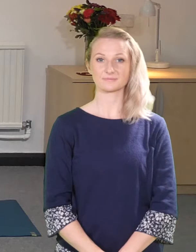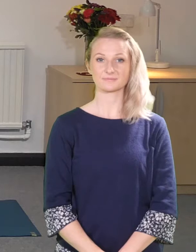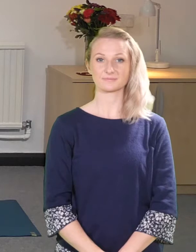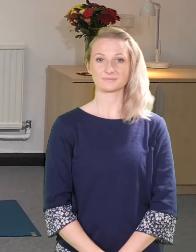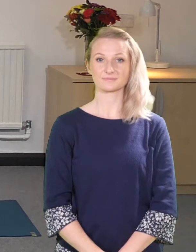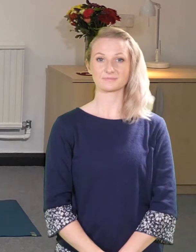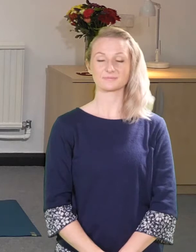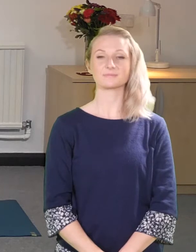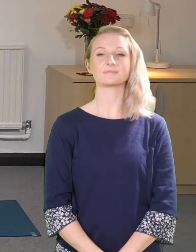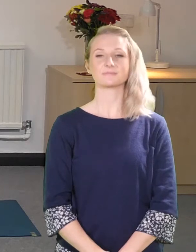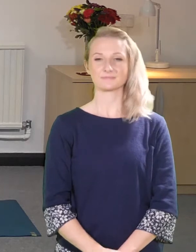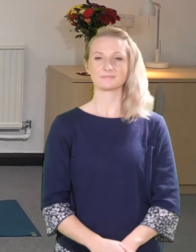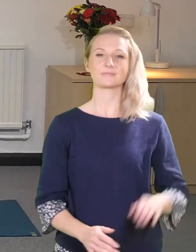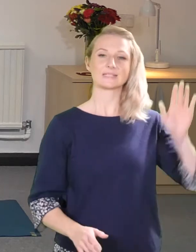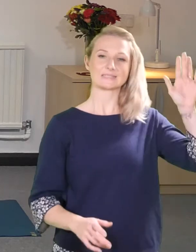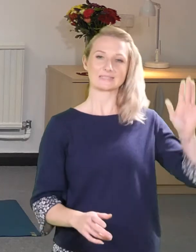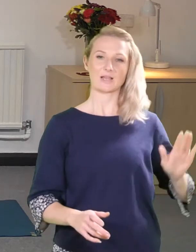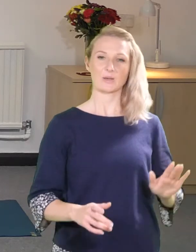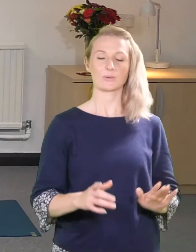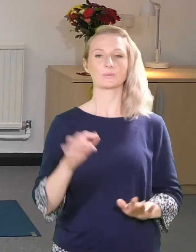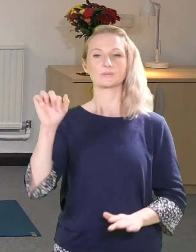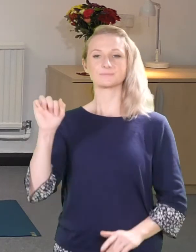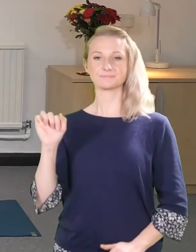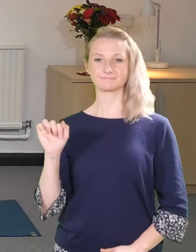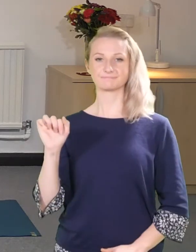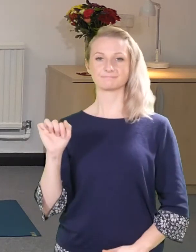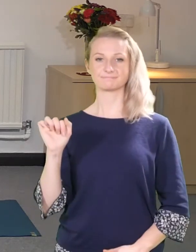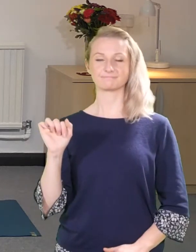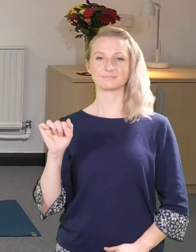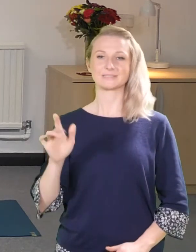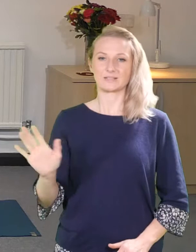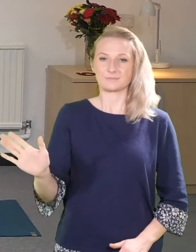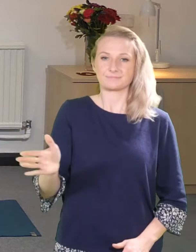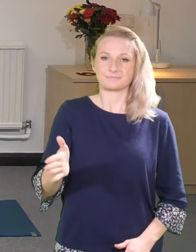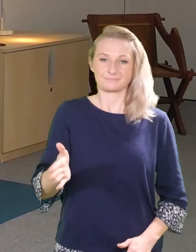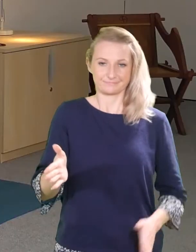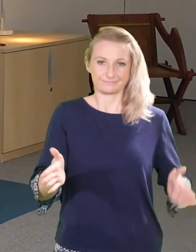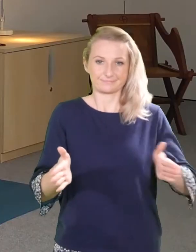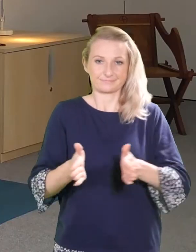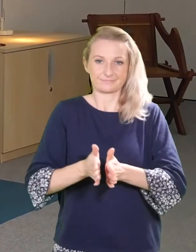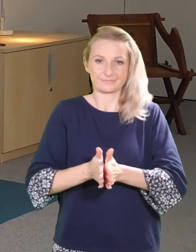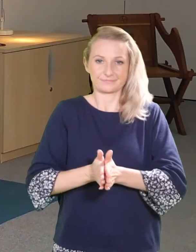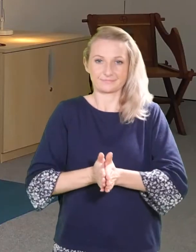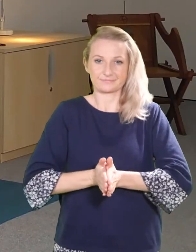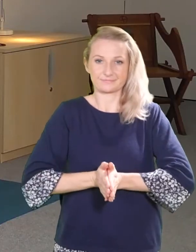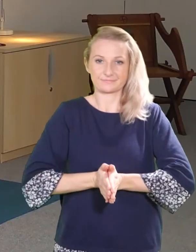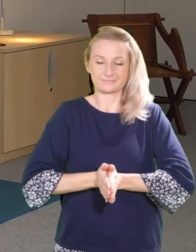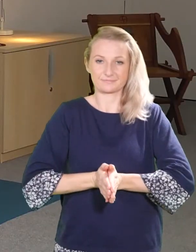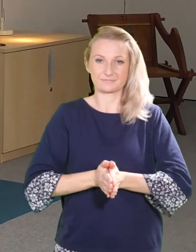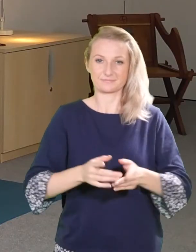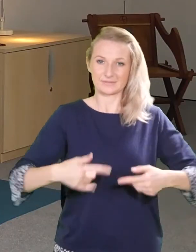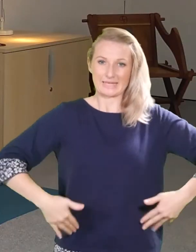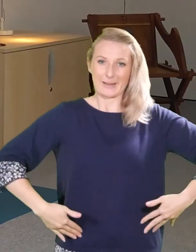And then releasing the arm down. Let's bring the soles of the feet together, just working into the hips a little bit here.